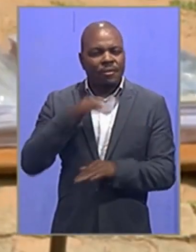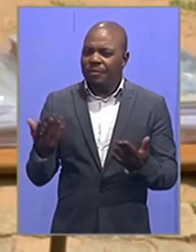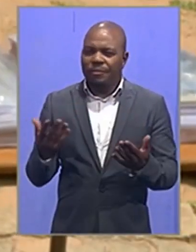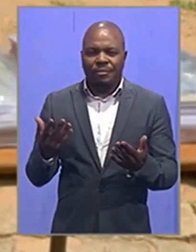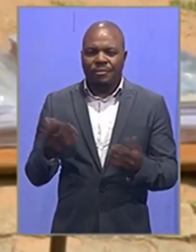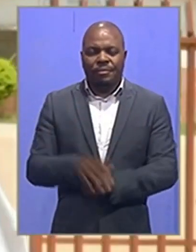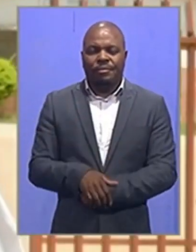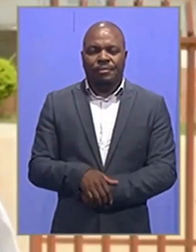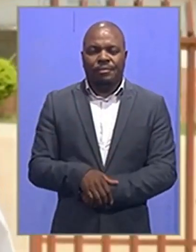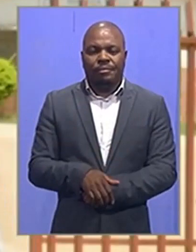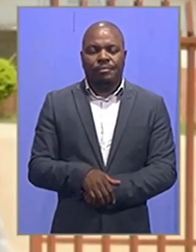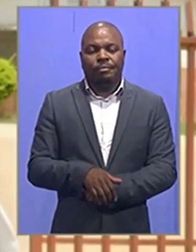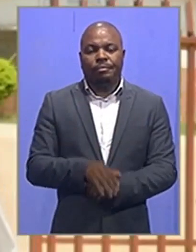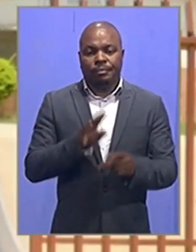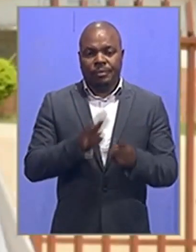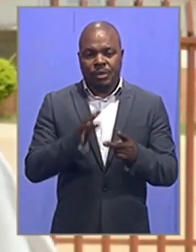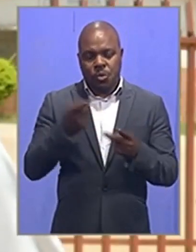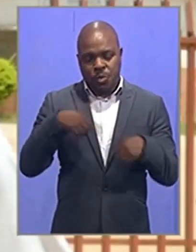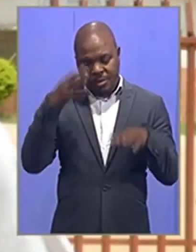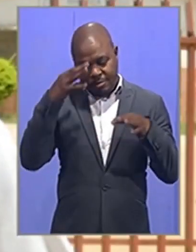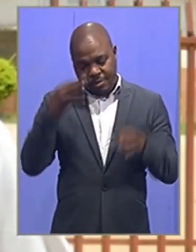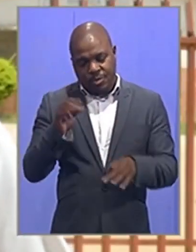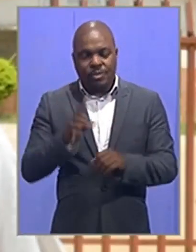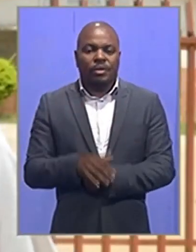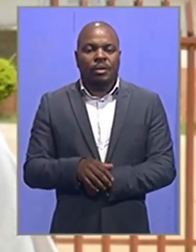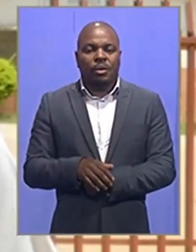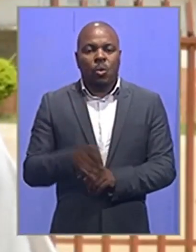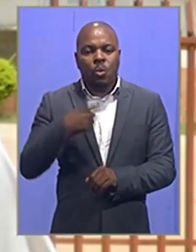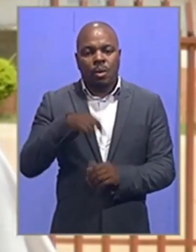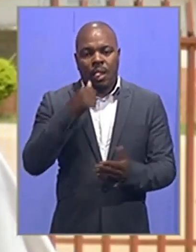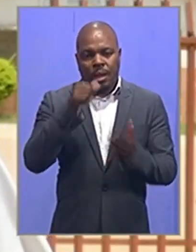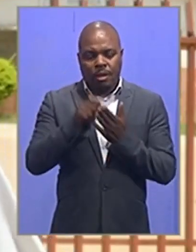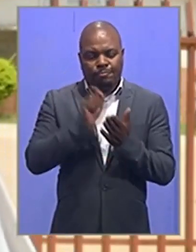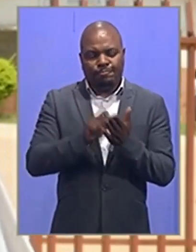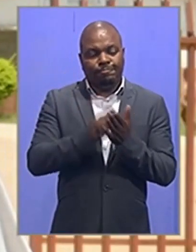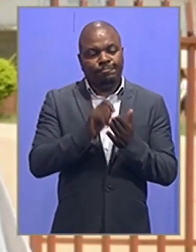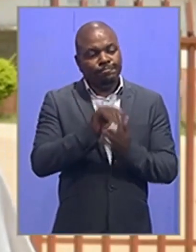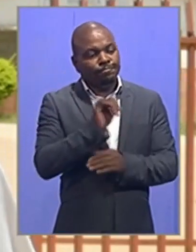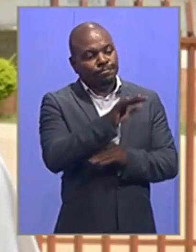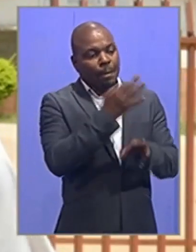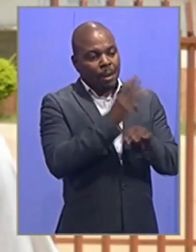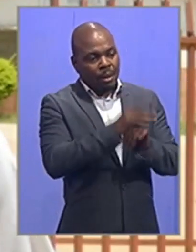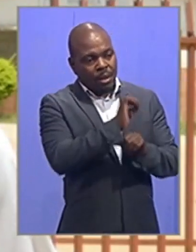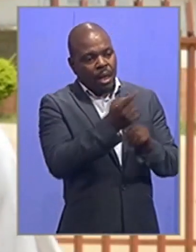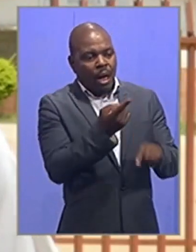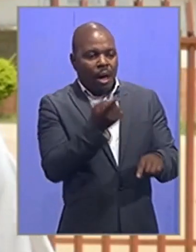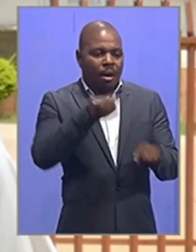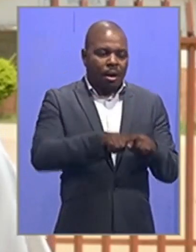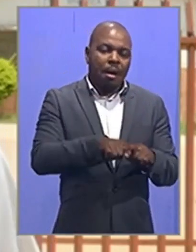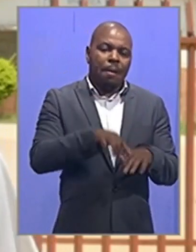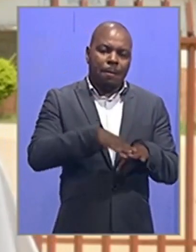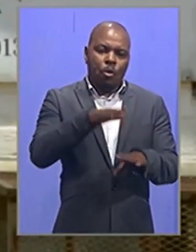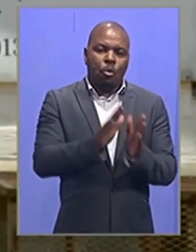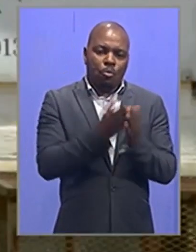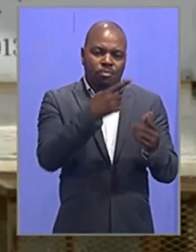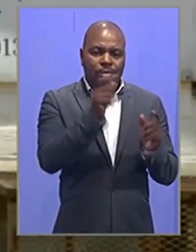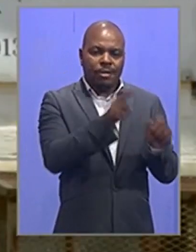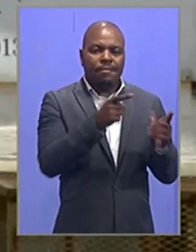kids. So we took a decision whereby we wrote a letter to the parents so that they must do the additional